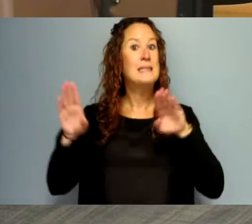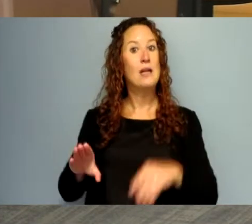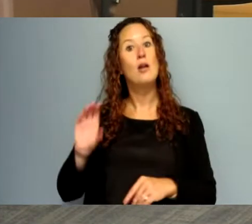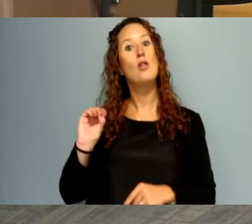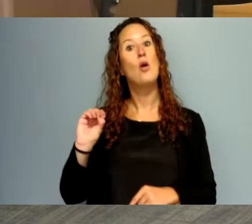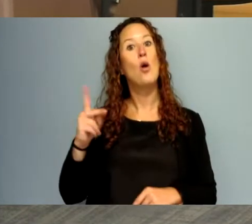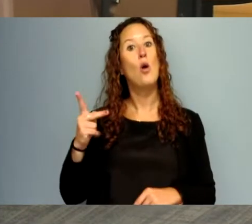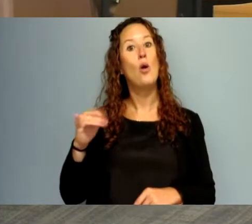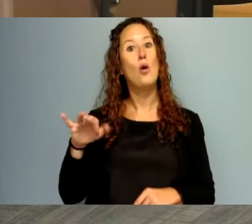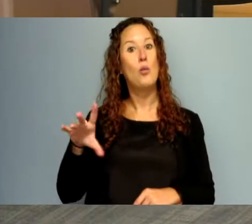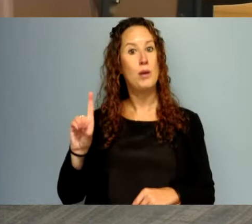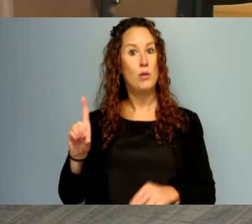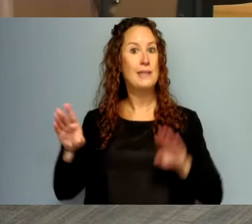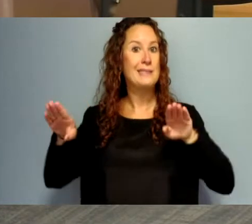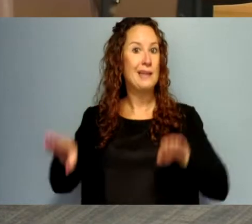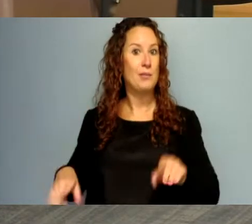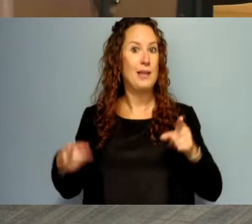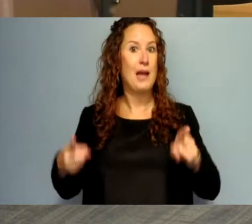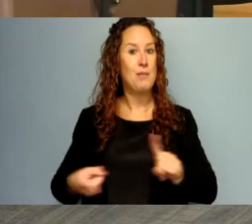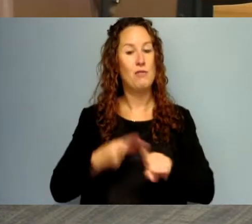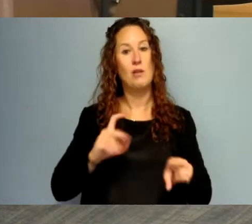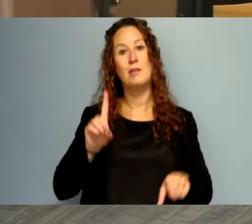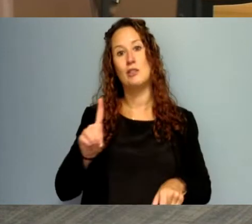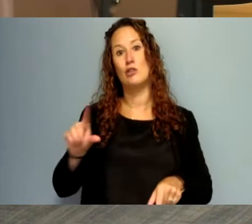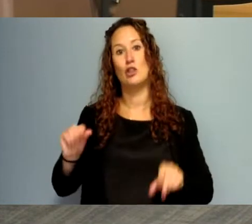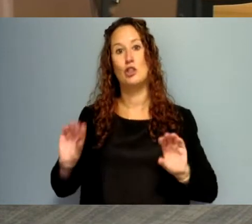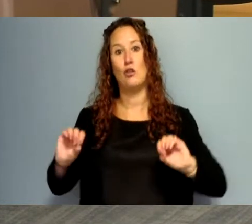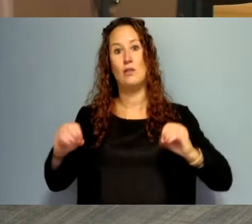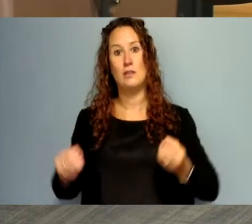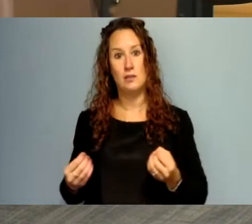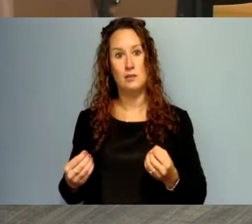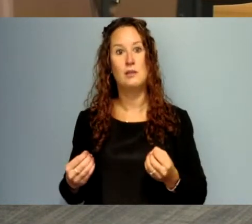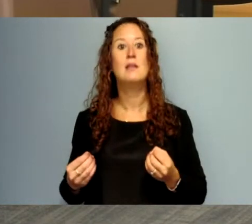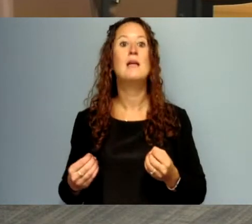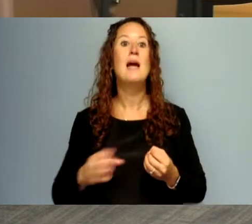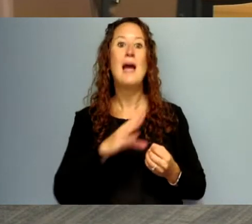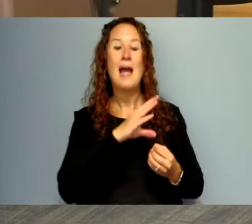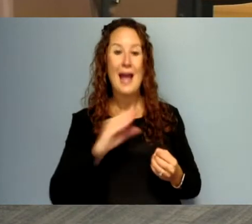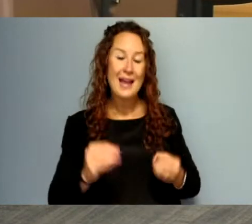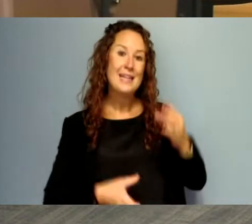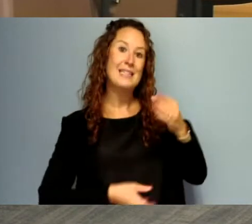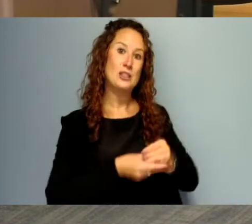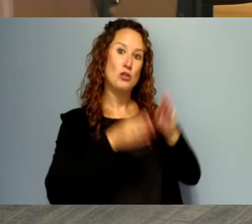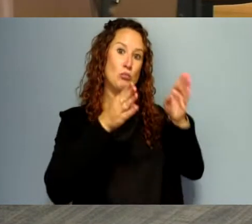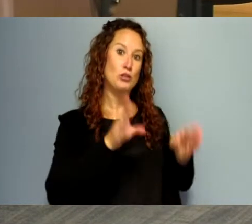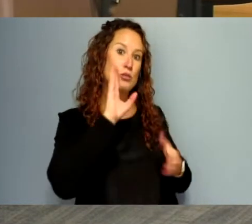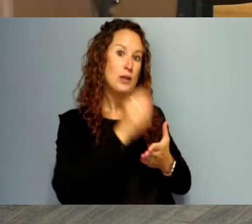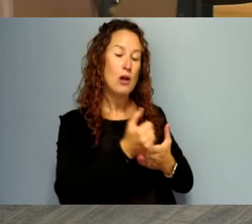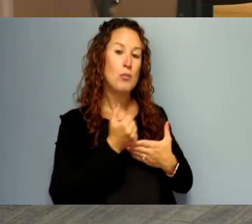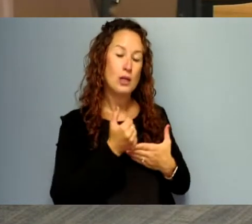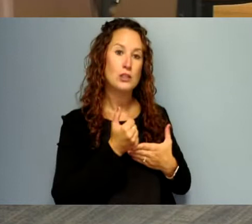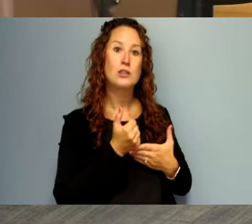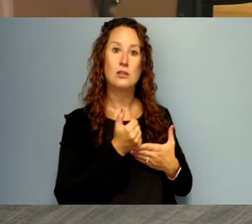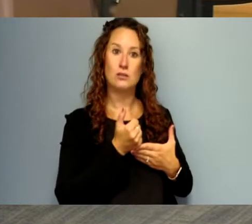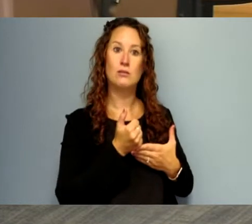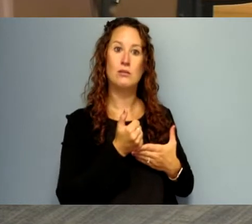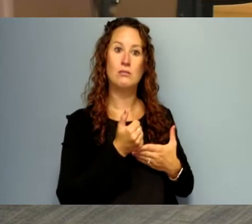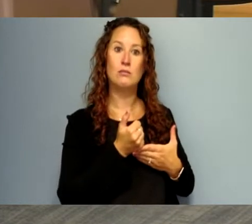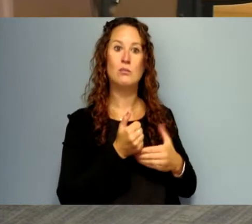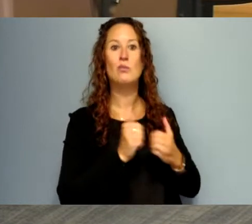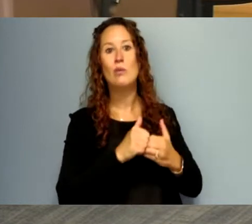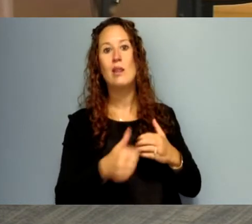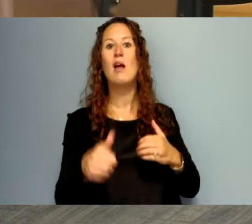that was obtained by the District Attorney's Office, and having this additional person would also help us with